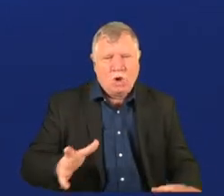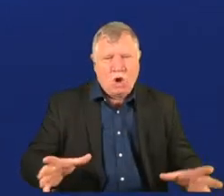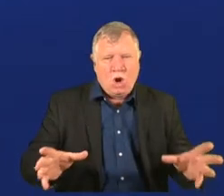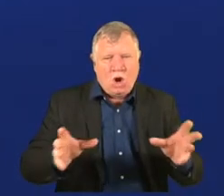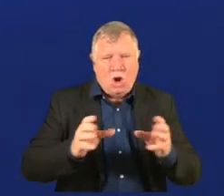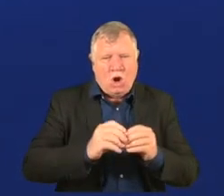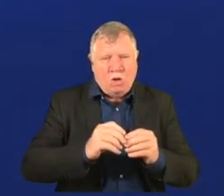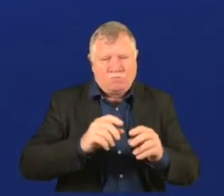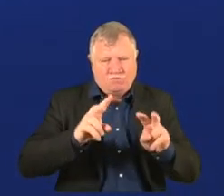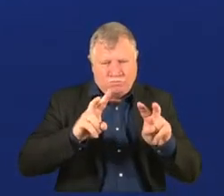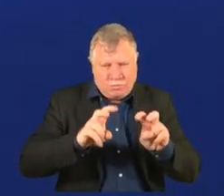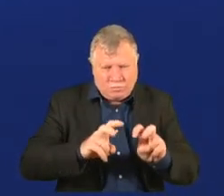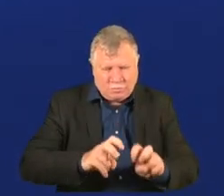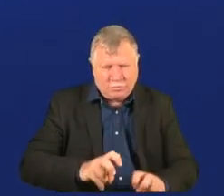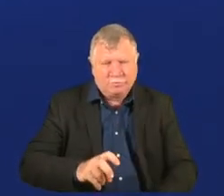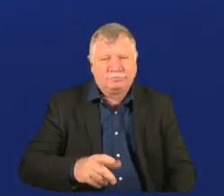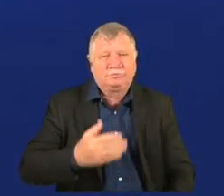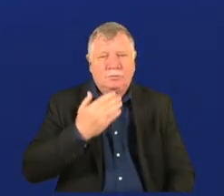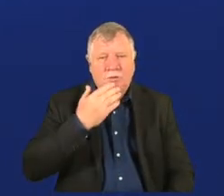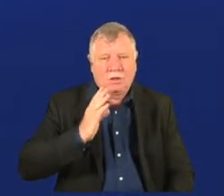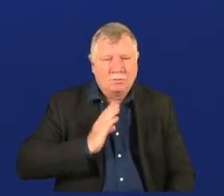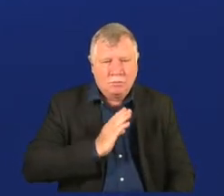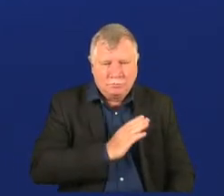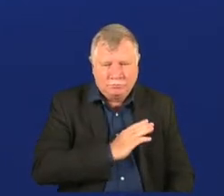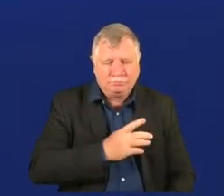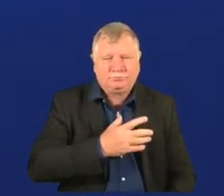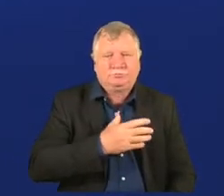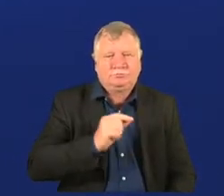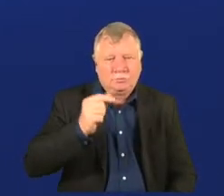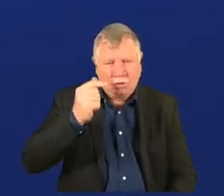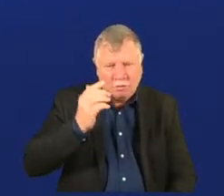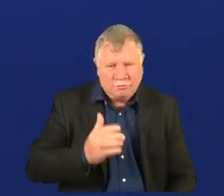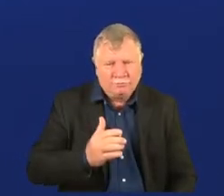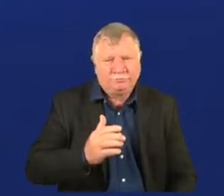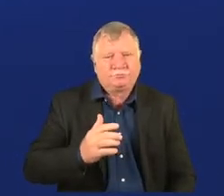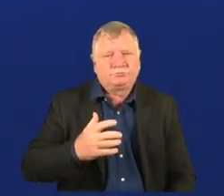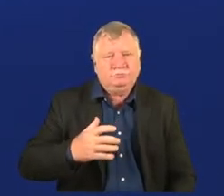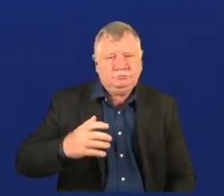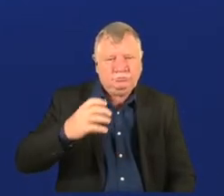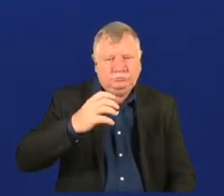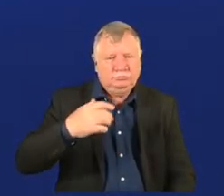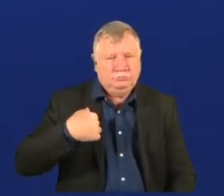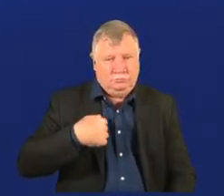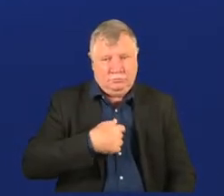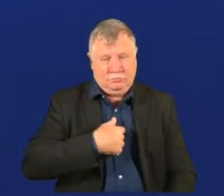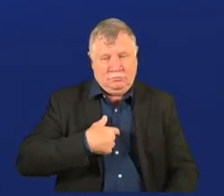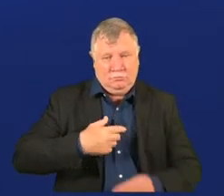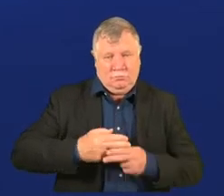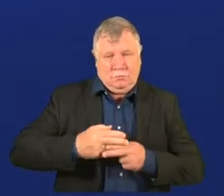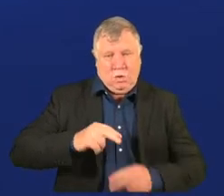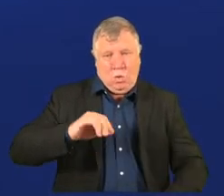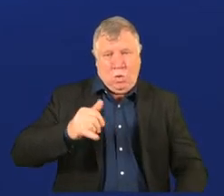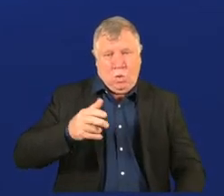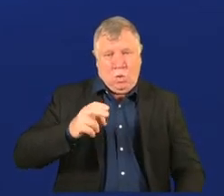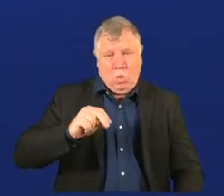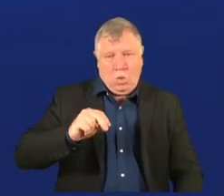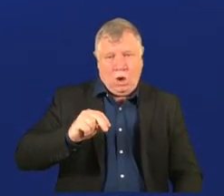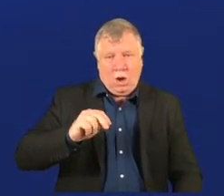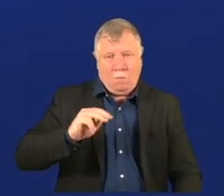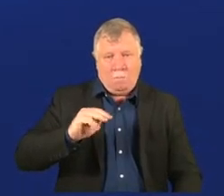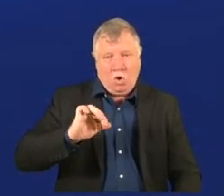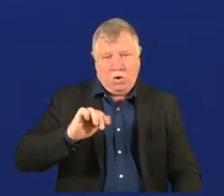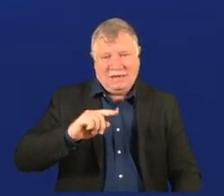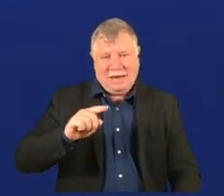study. Thank you to the members of the board, the governor, chief of staff. I'm Juan Montañez. I'm with FTI